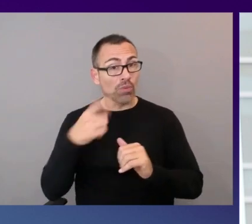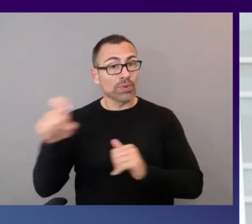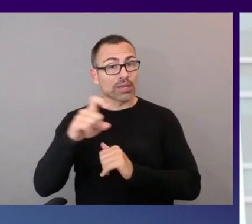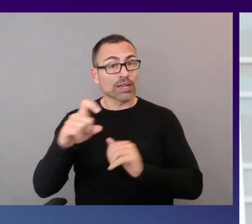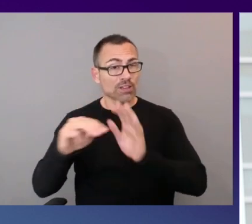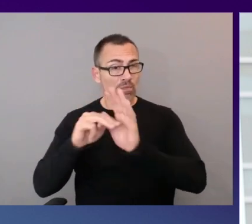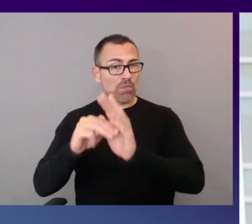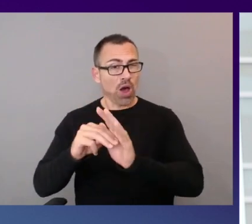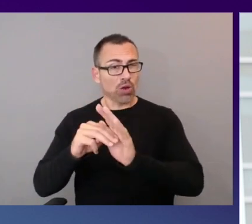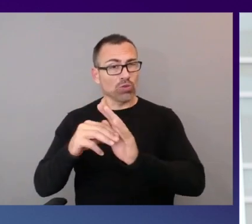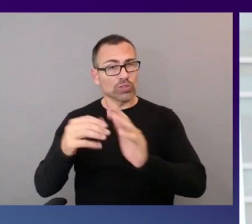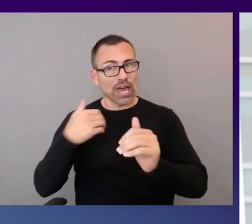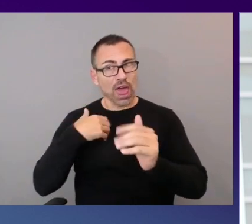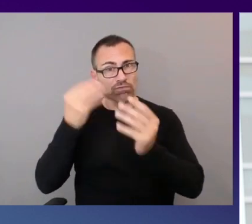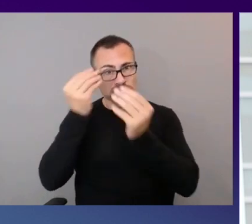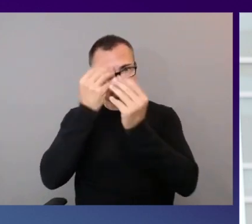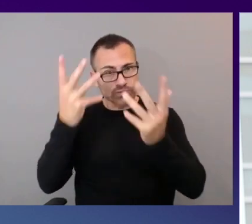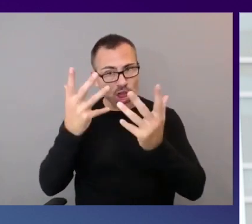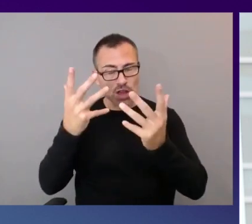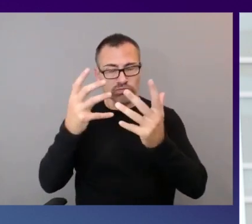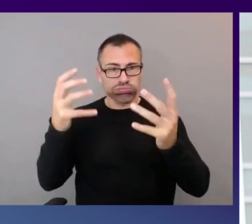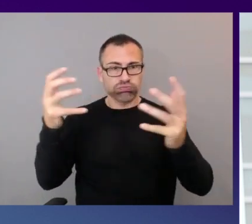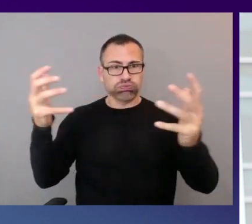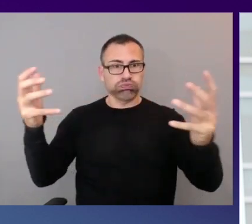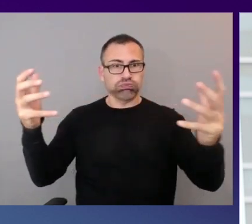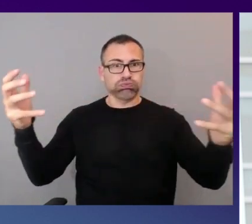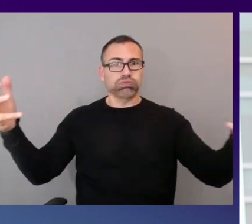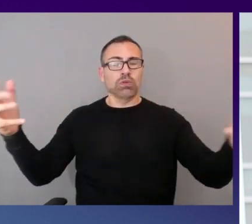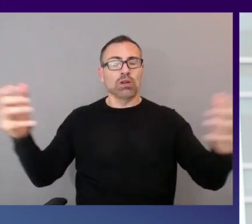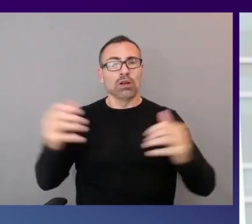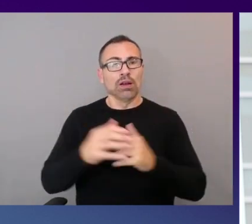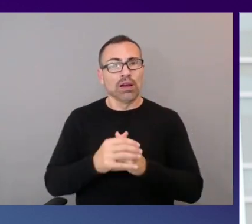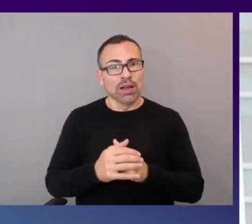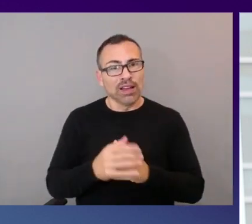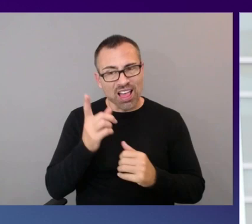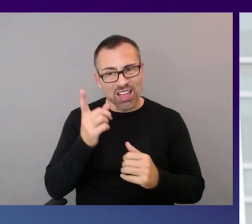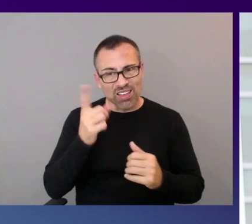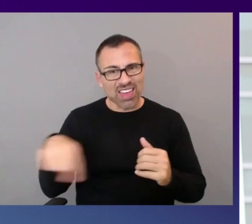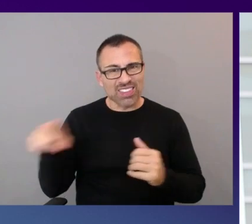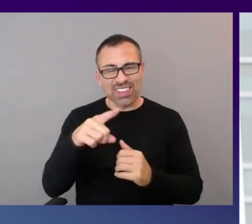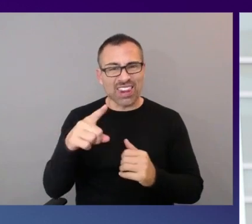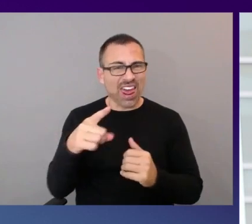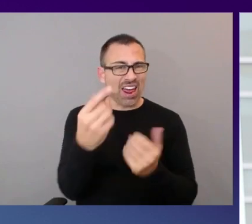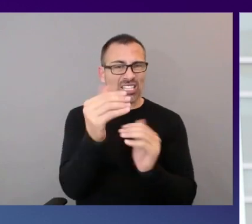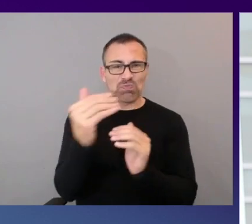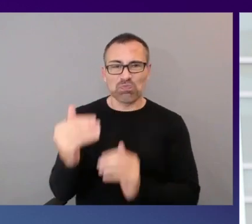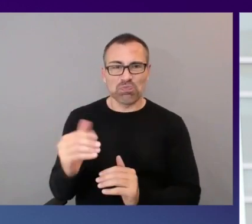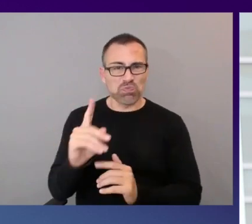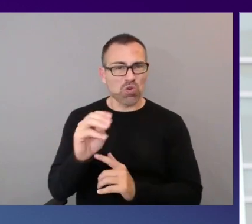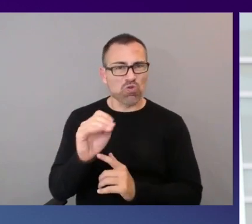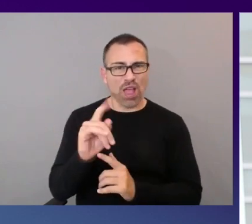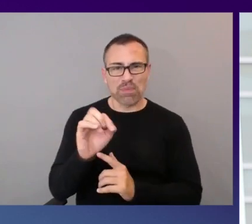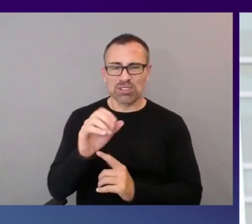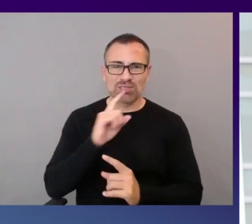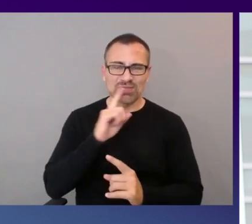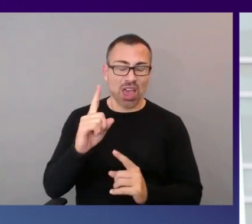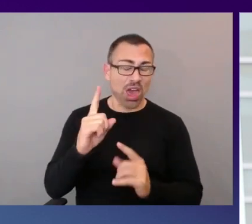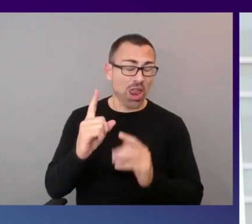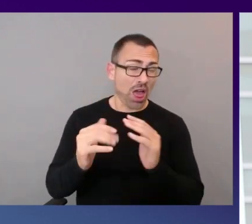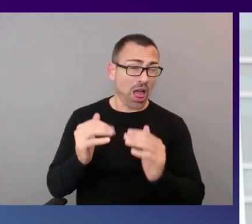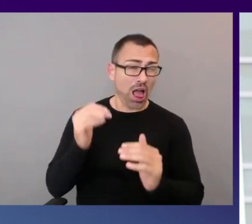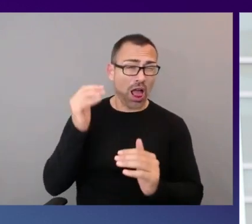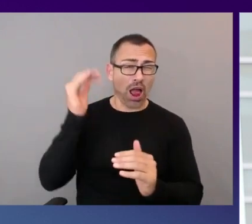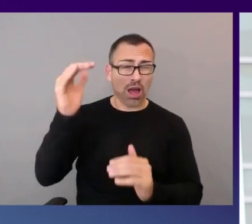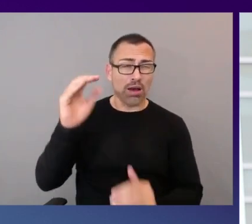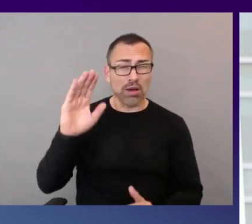some billions or hundreds of billions of parameters. And that in and of itself, in this sort of general purpose way of